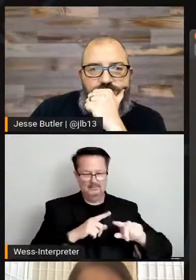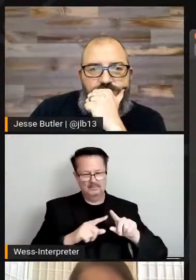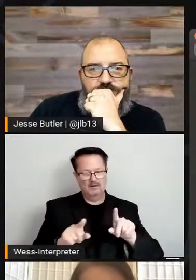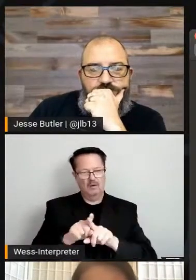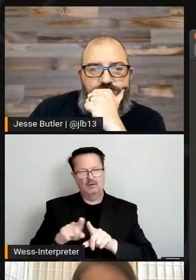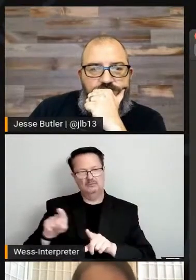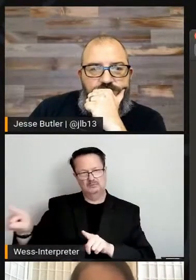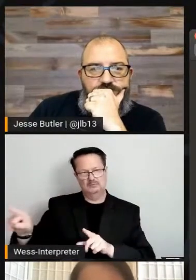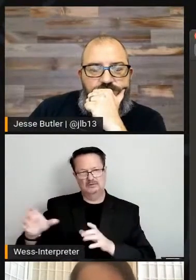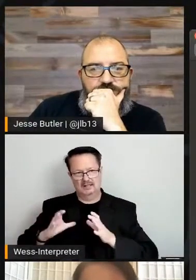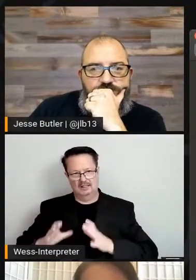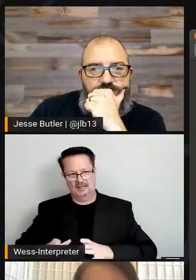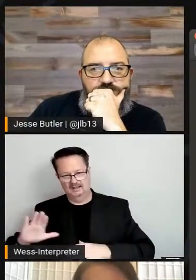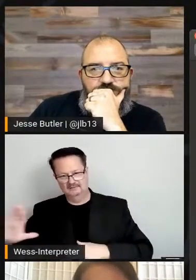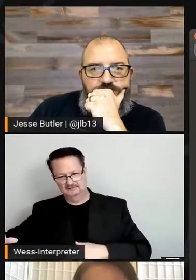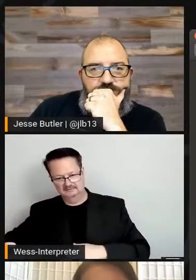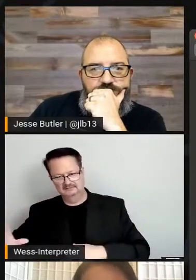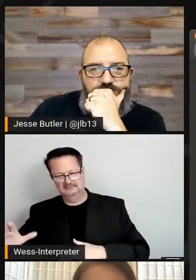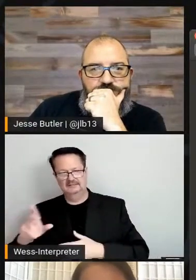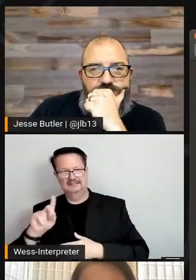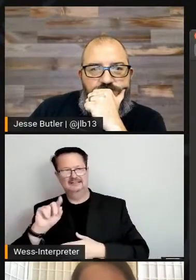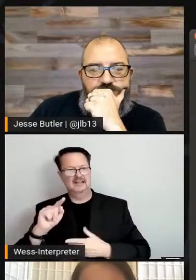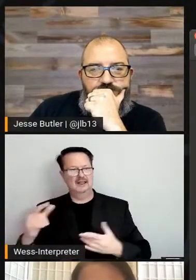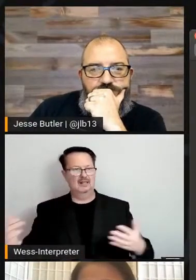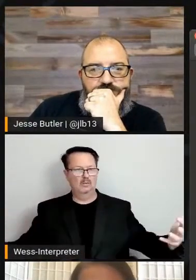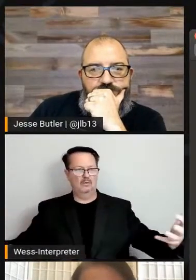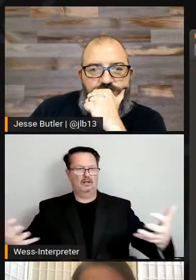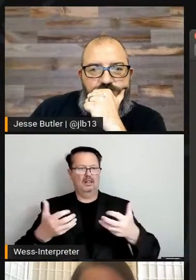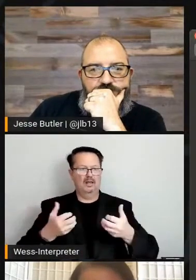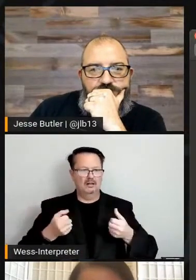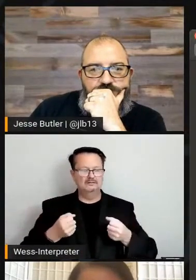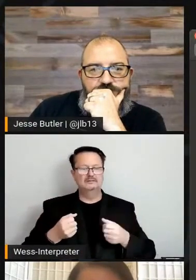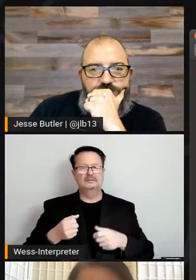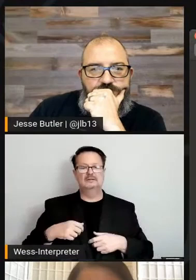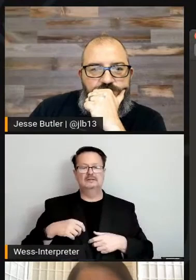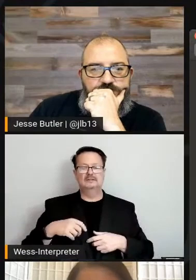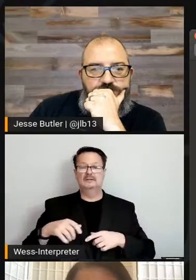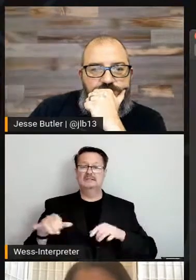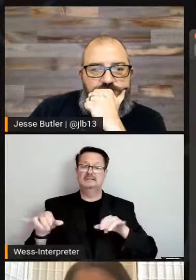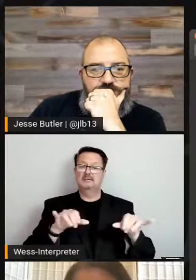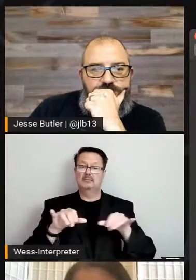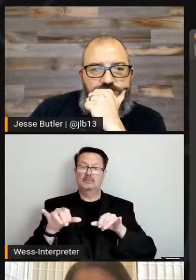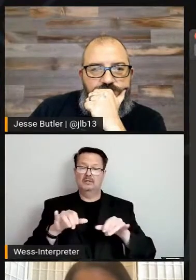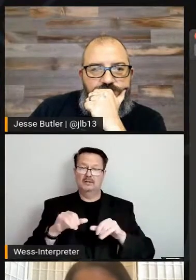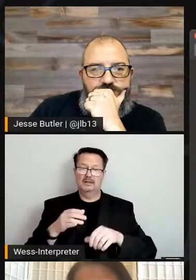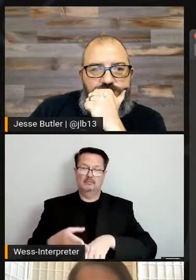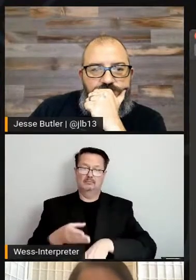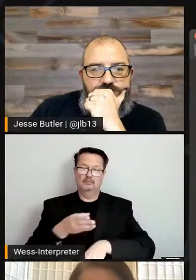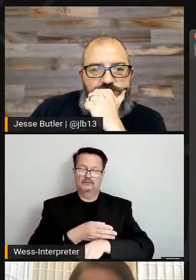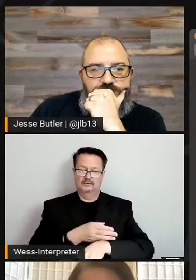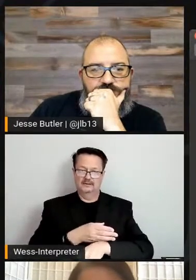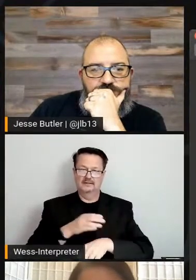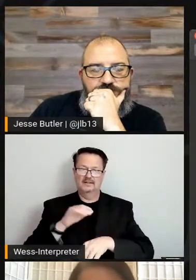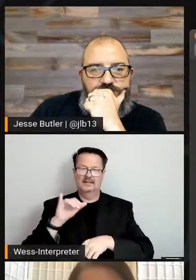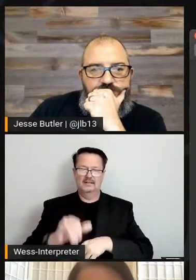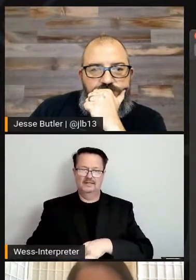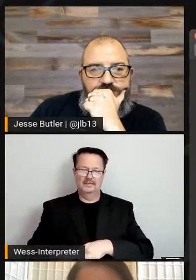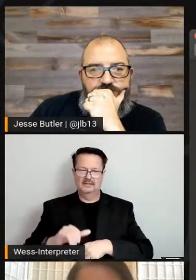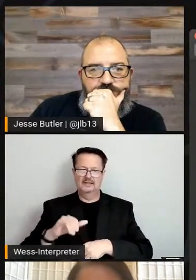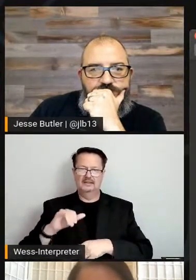side data that's being collected. Similarly, actually improving the instrumentation